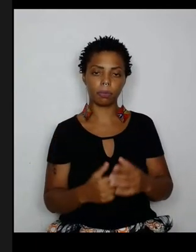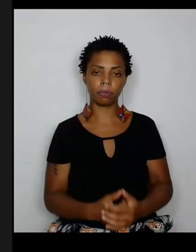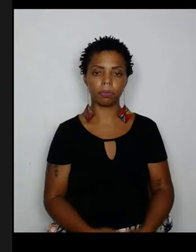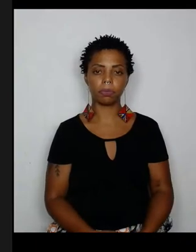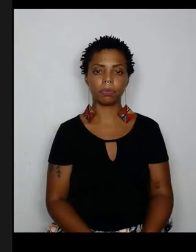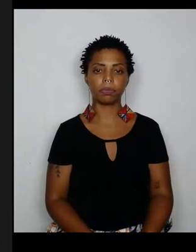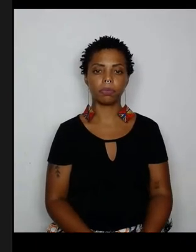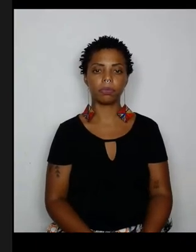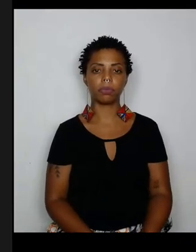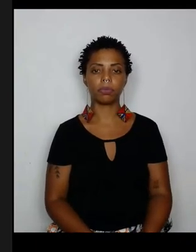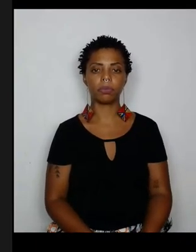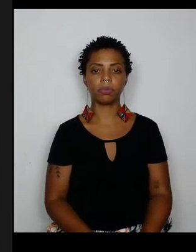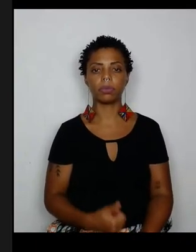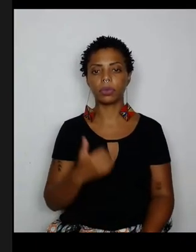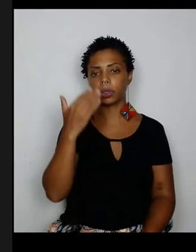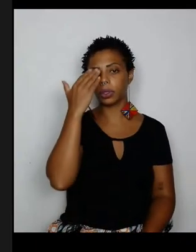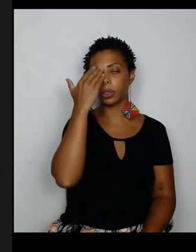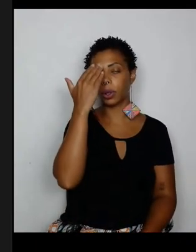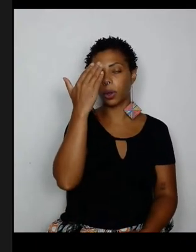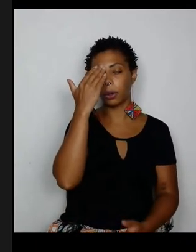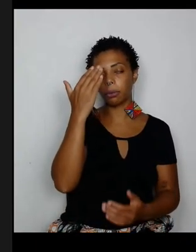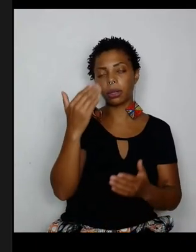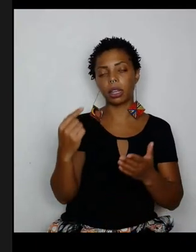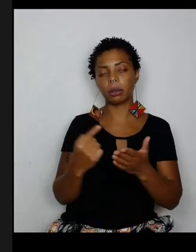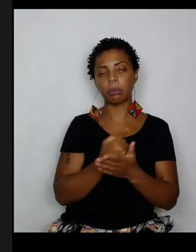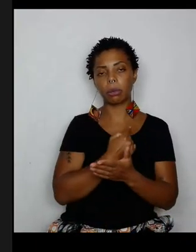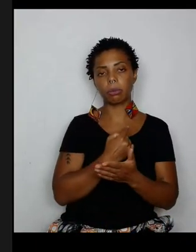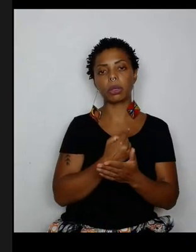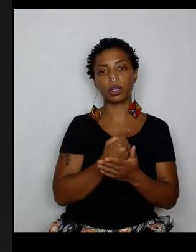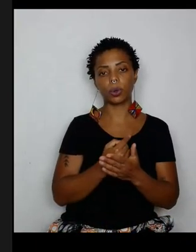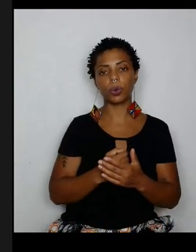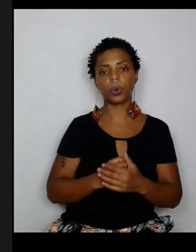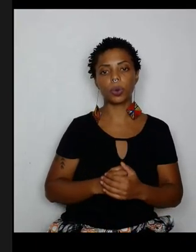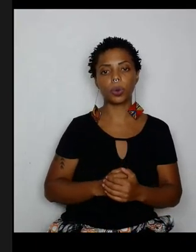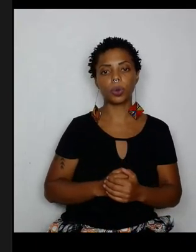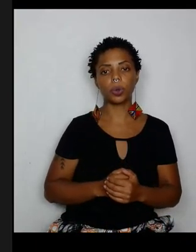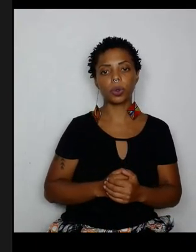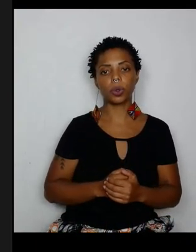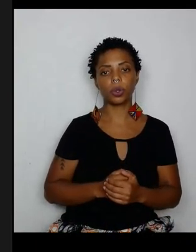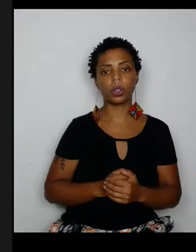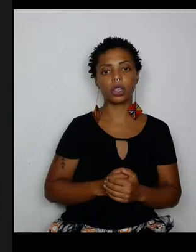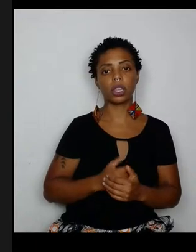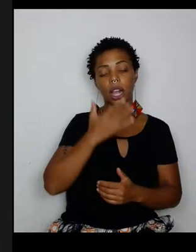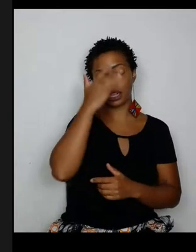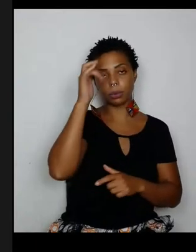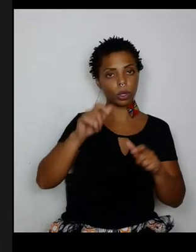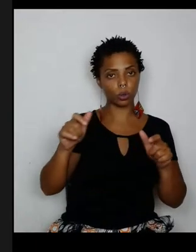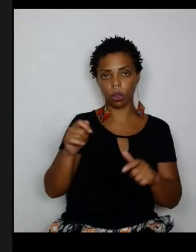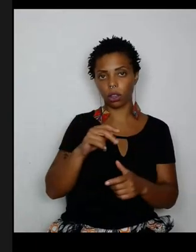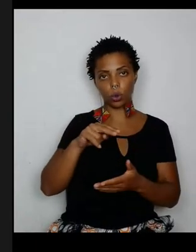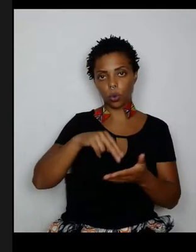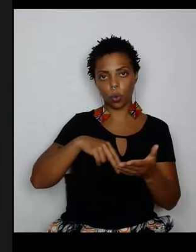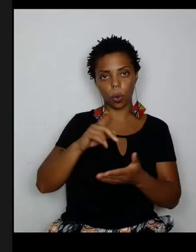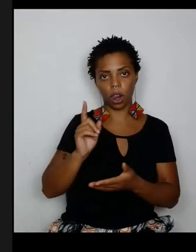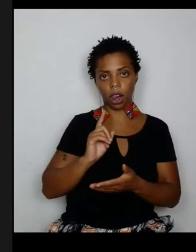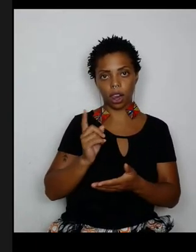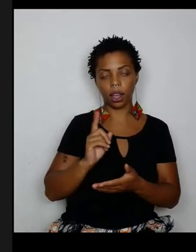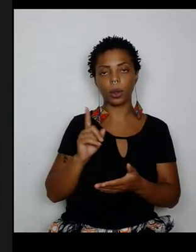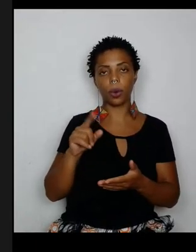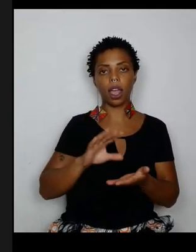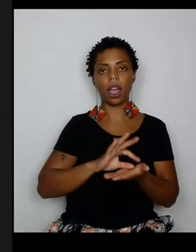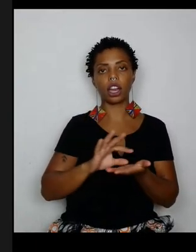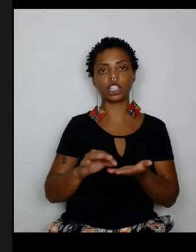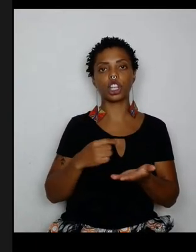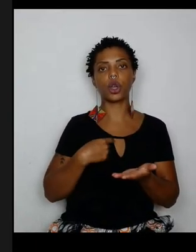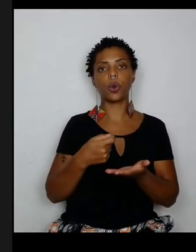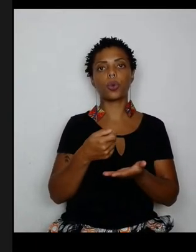oh thank you for that and for those people who haven't um haven't read it i i wrote a piece in the gurgaon catalogue on um go again the opacity of the other